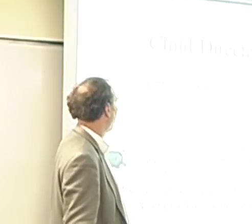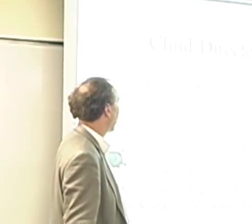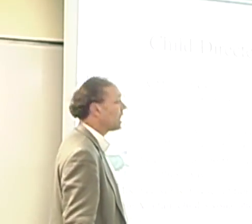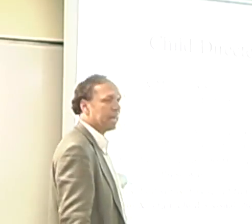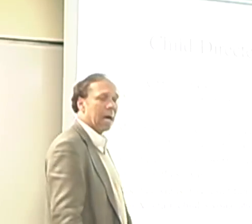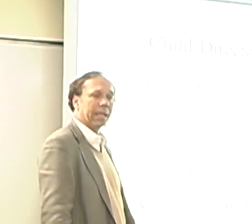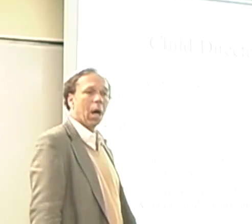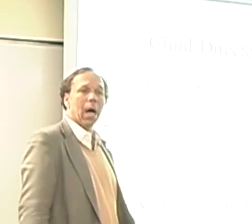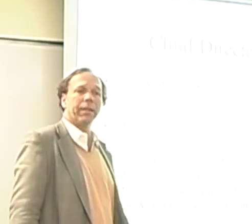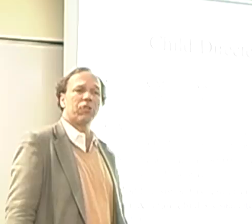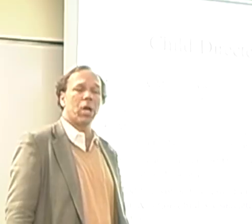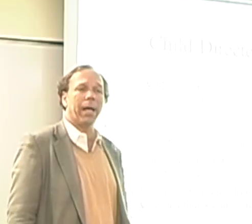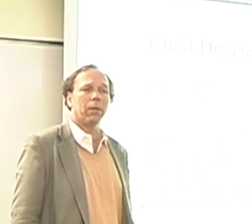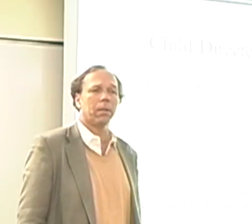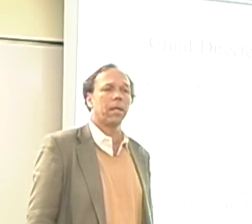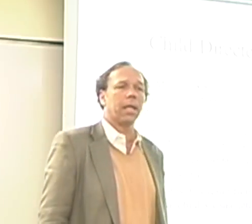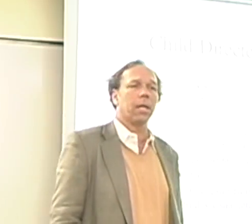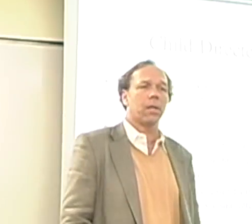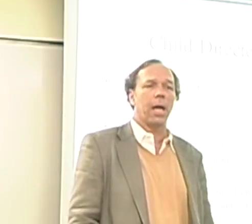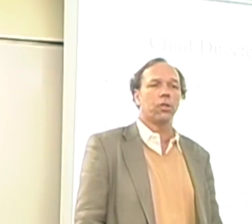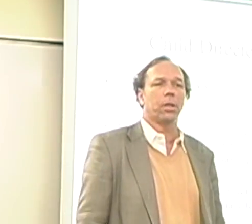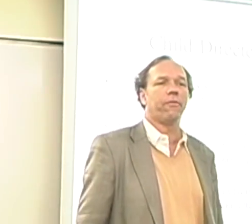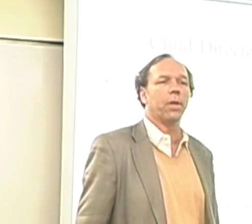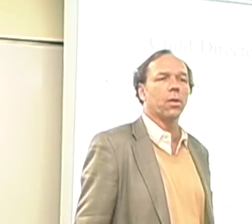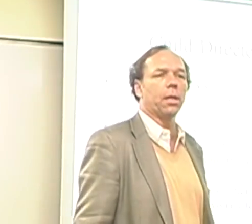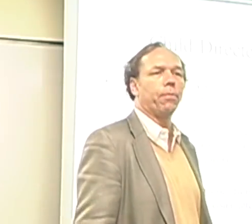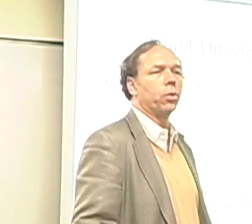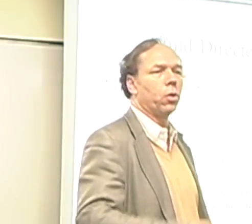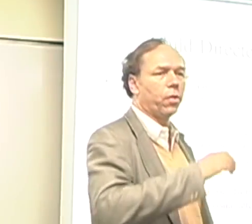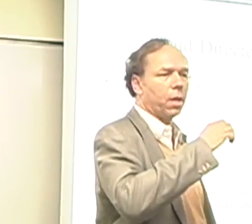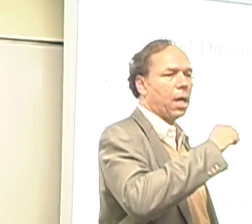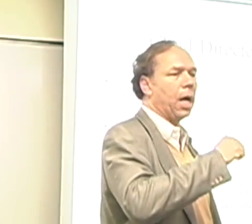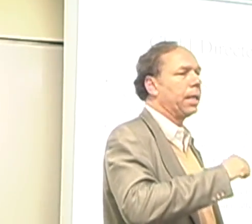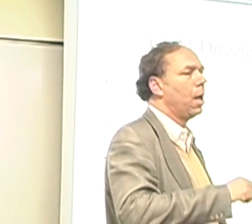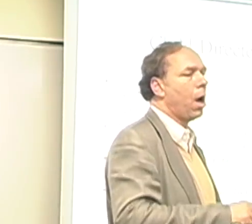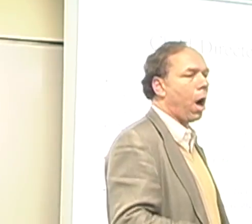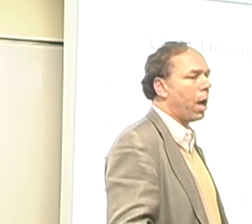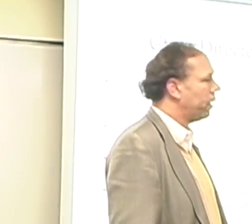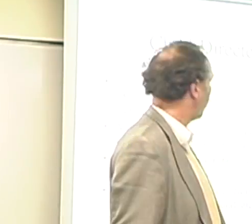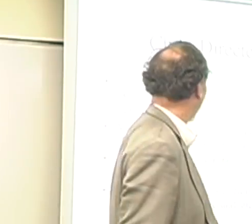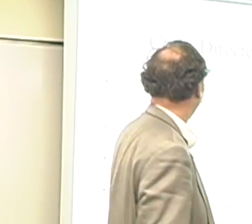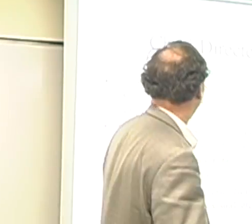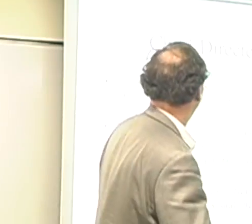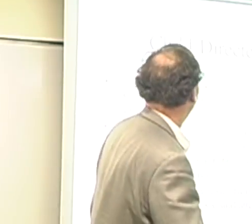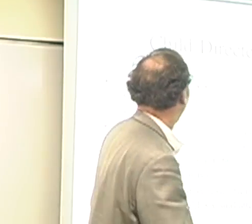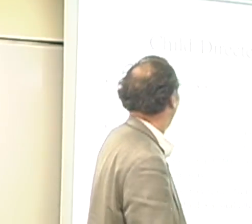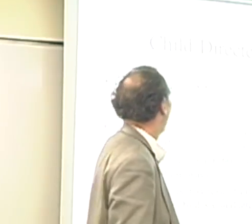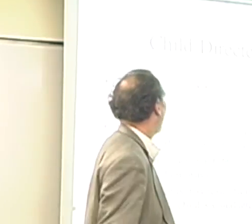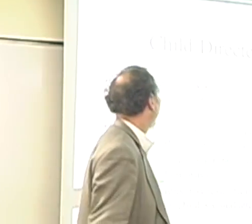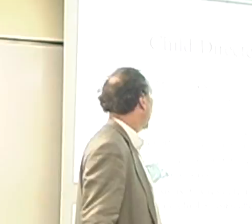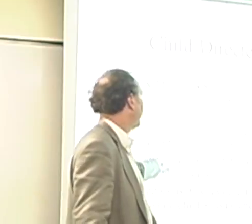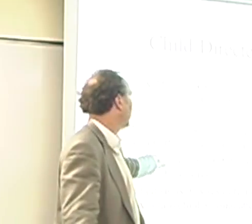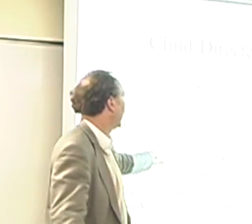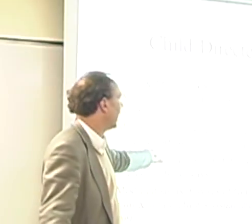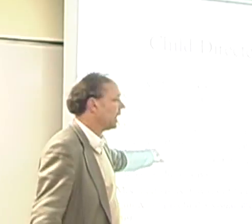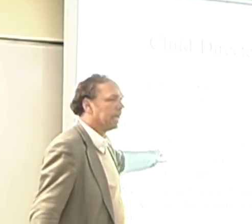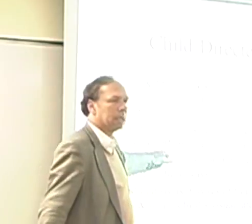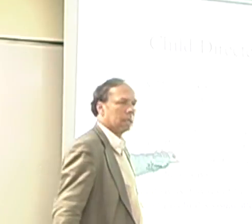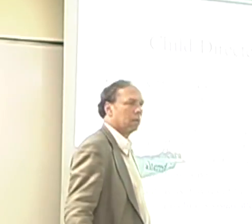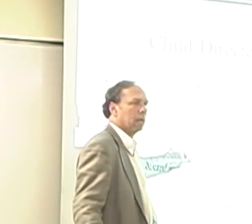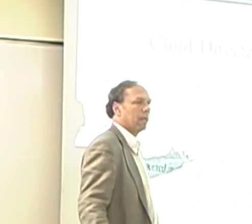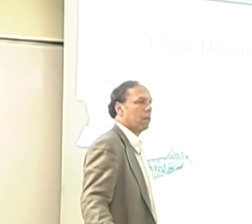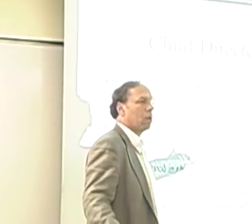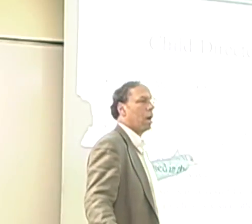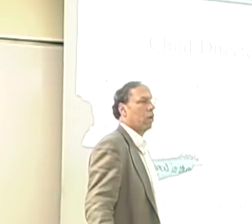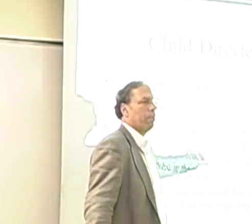the mother might sign on the child, that is, actually physically produce the sign on the child, and might lengthen